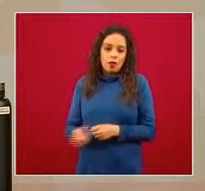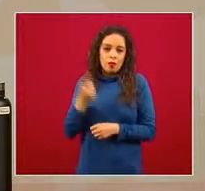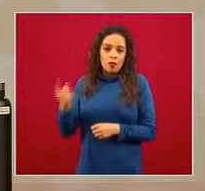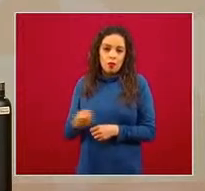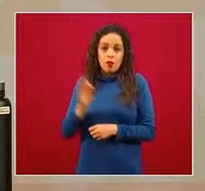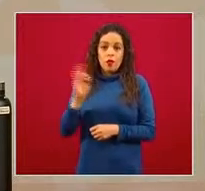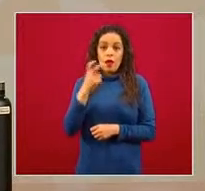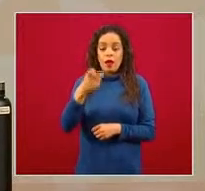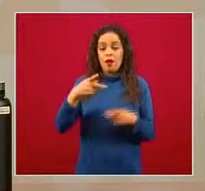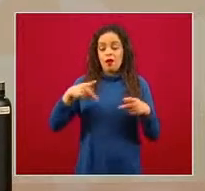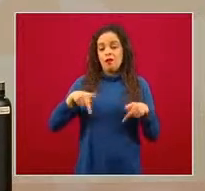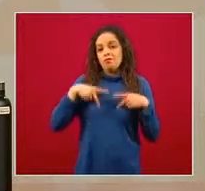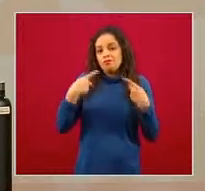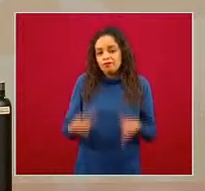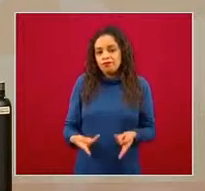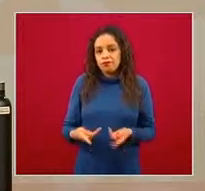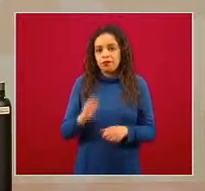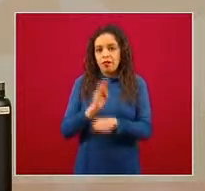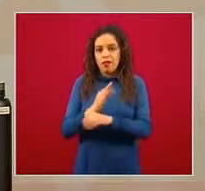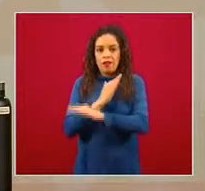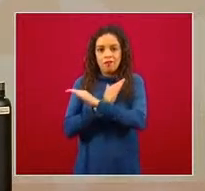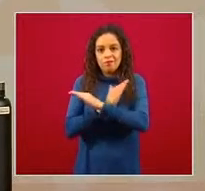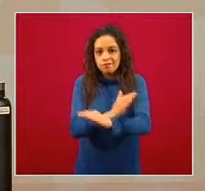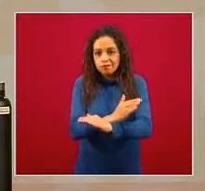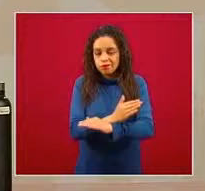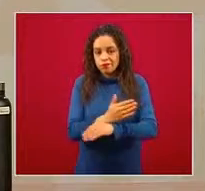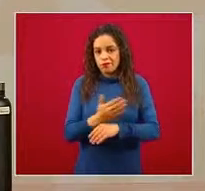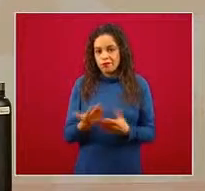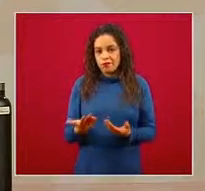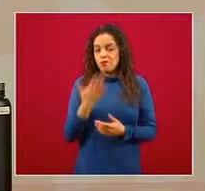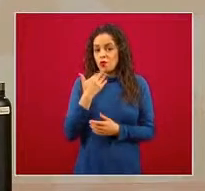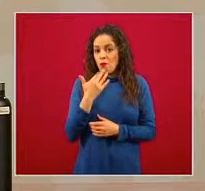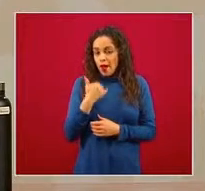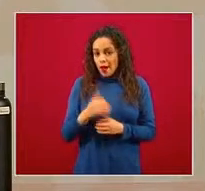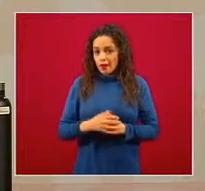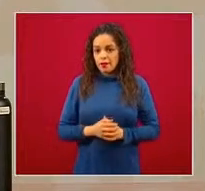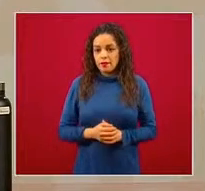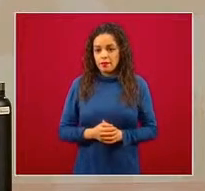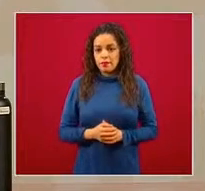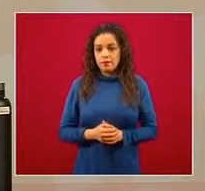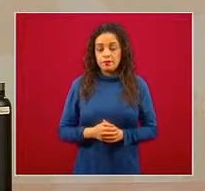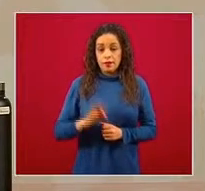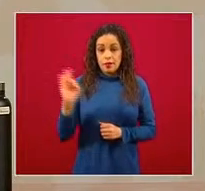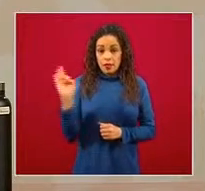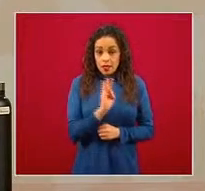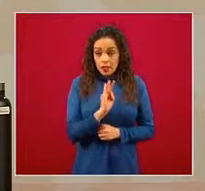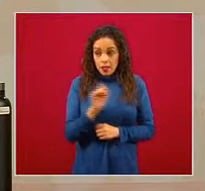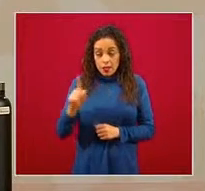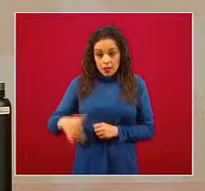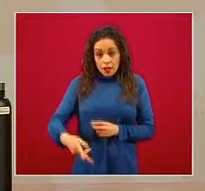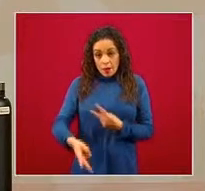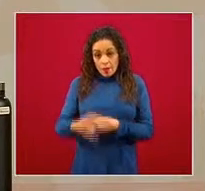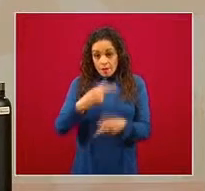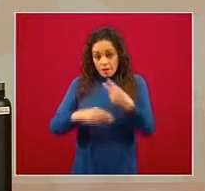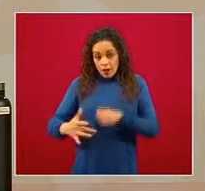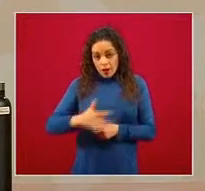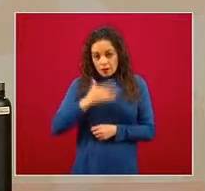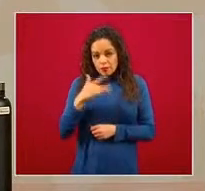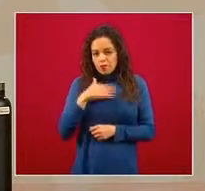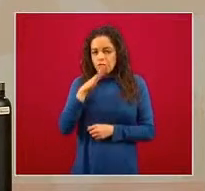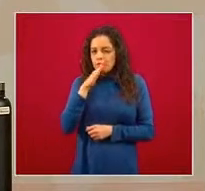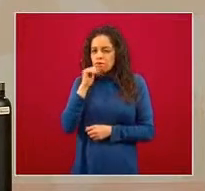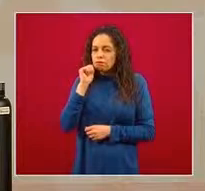immunosuppressives, if you have a health condition related to immunosuppression and you get or you find yourself with